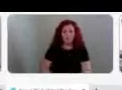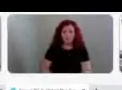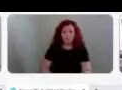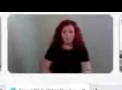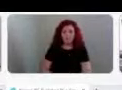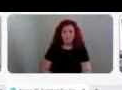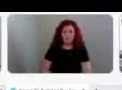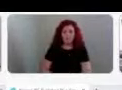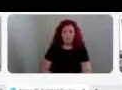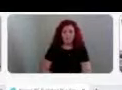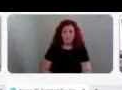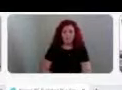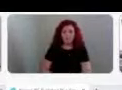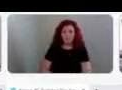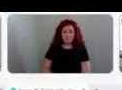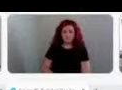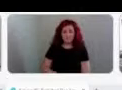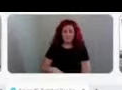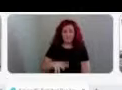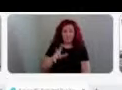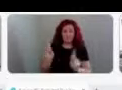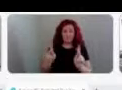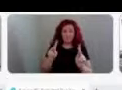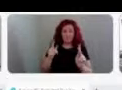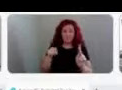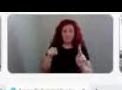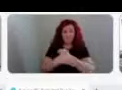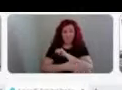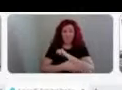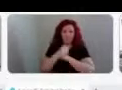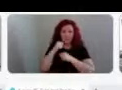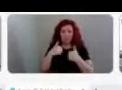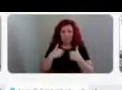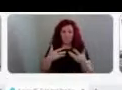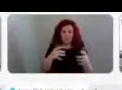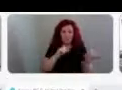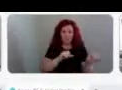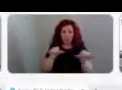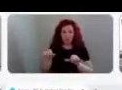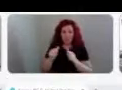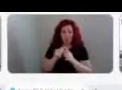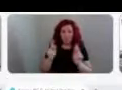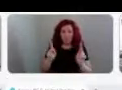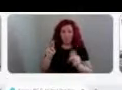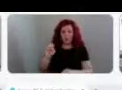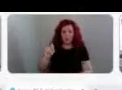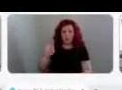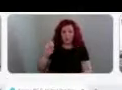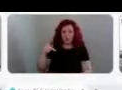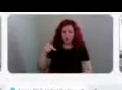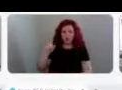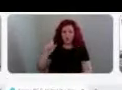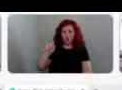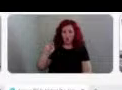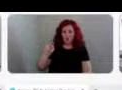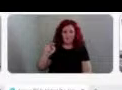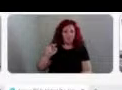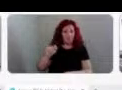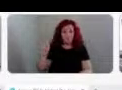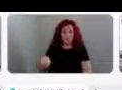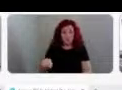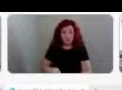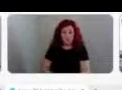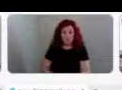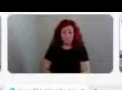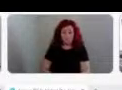folks in graham and greenlee counties don't have a whole lot in common with folks in metropolitan tucson and